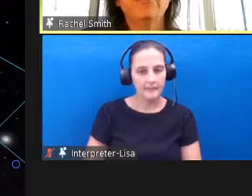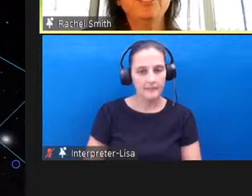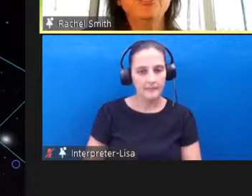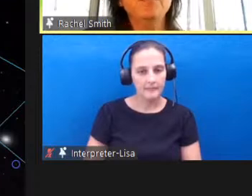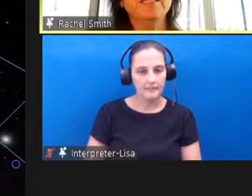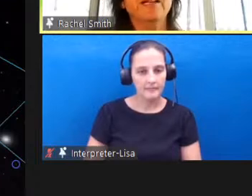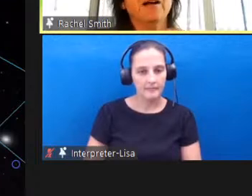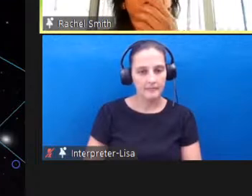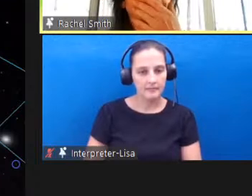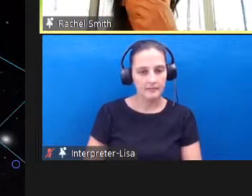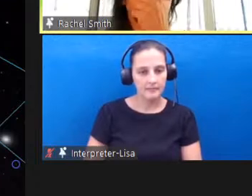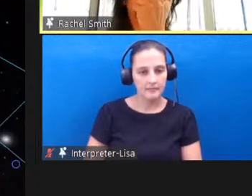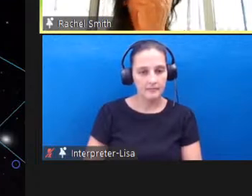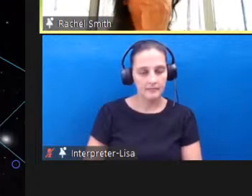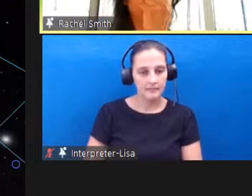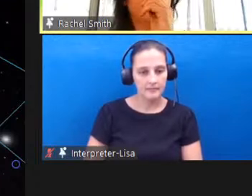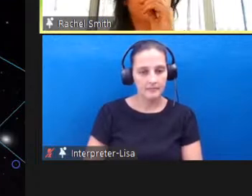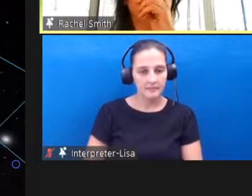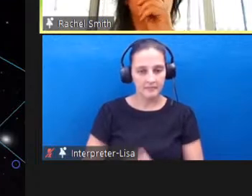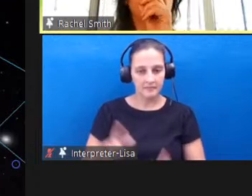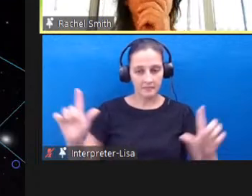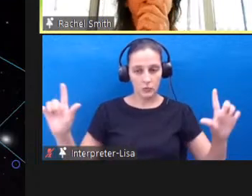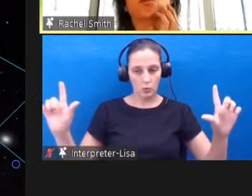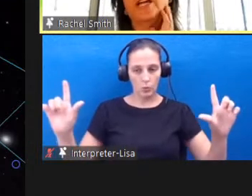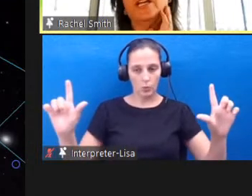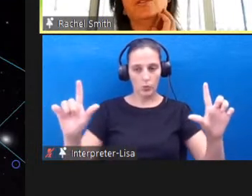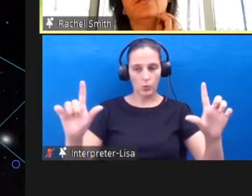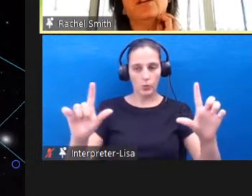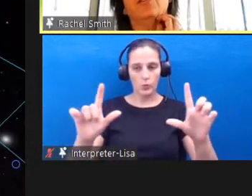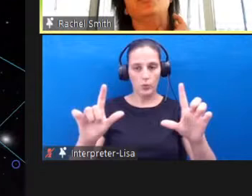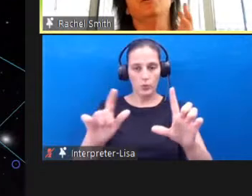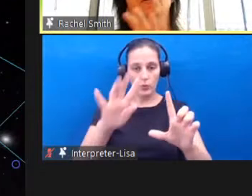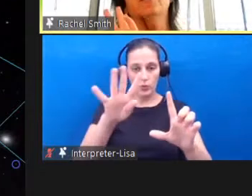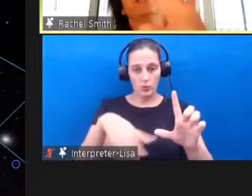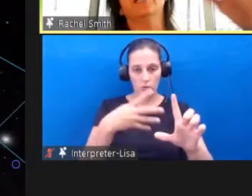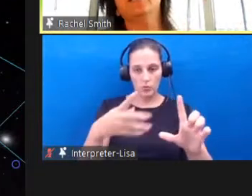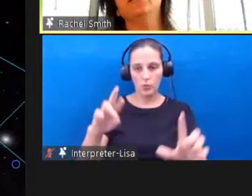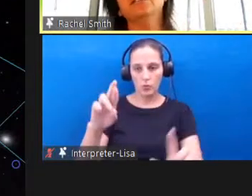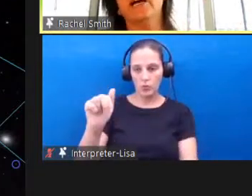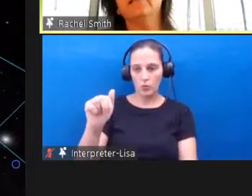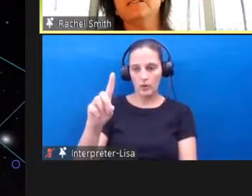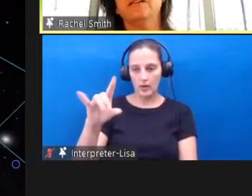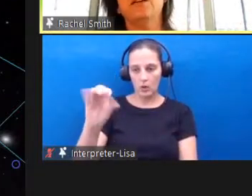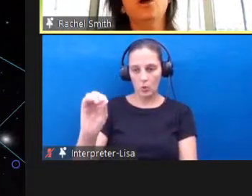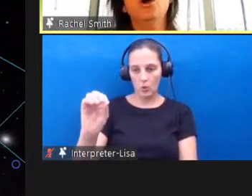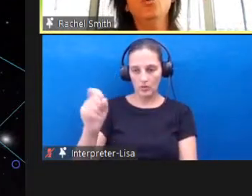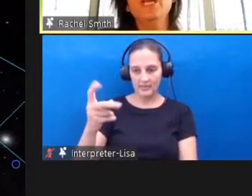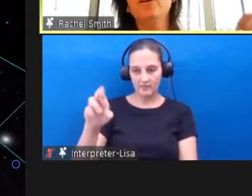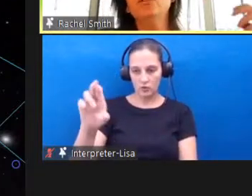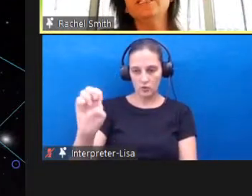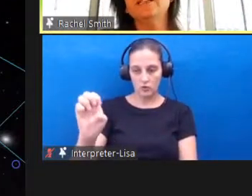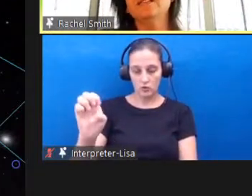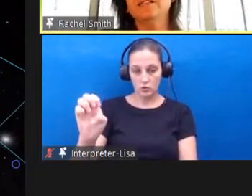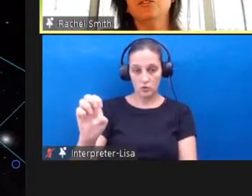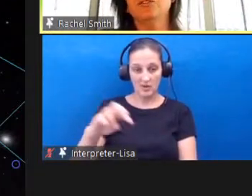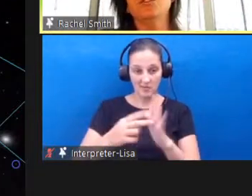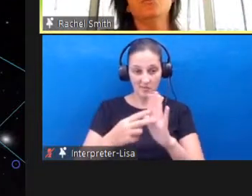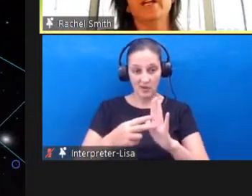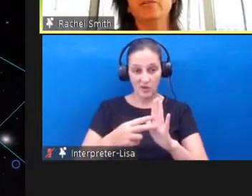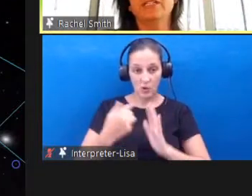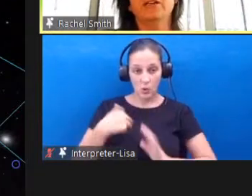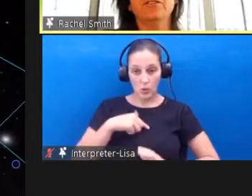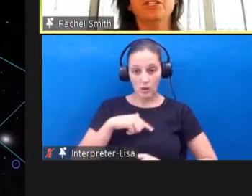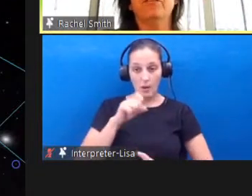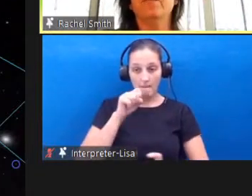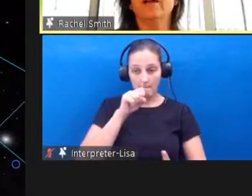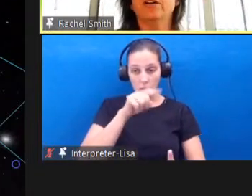So if we zoom this out, this grid is our radiosphere. So in our entire galaxy, we have only sent signals through